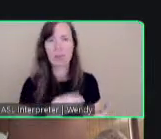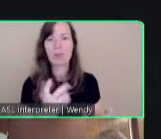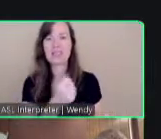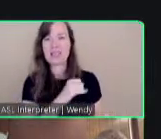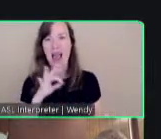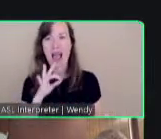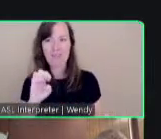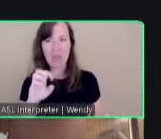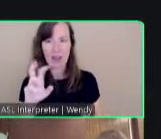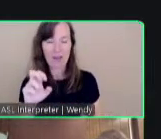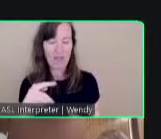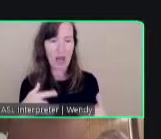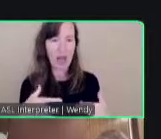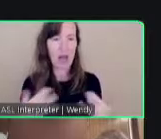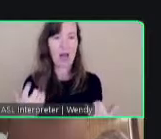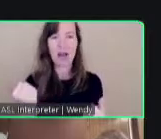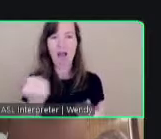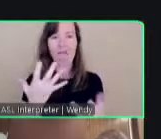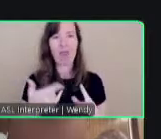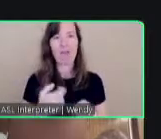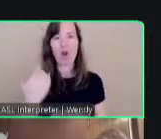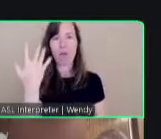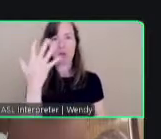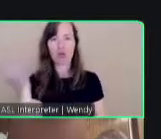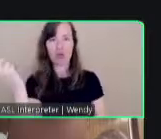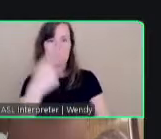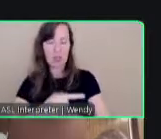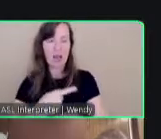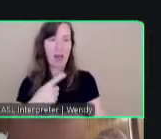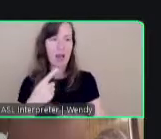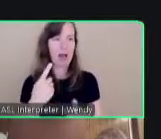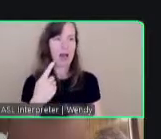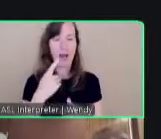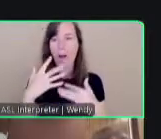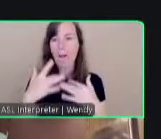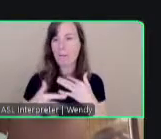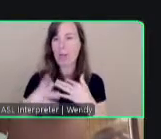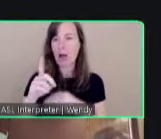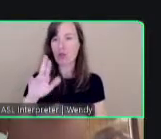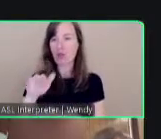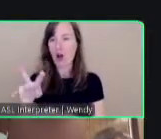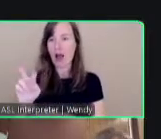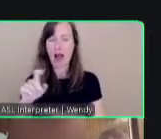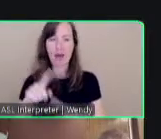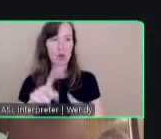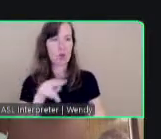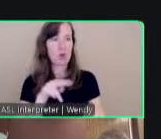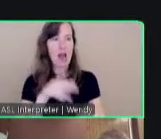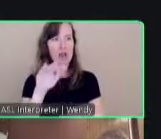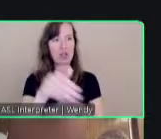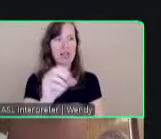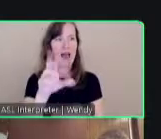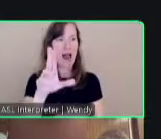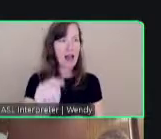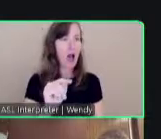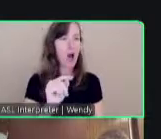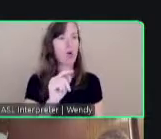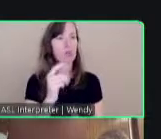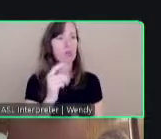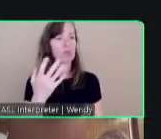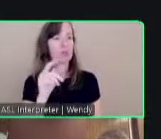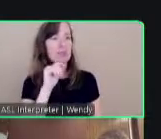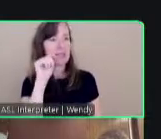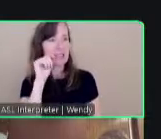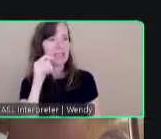itself, everything from Arbor Day to blood drives to National Night Out to Juneteenth, Santa sleigh